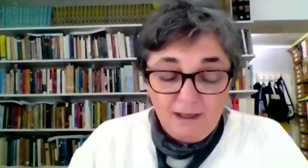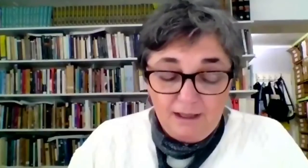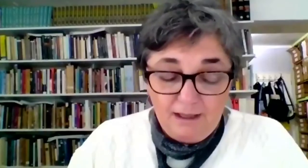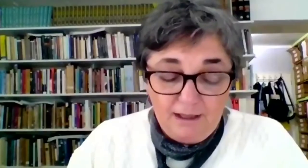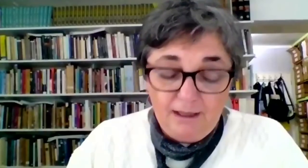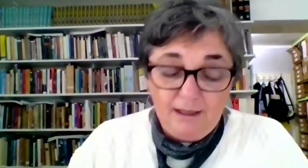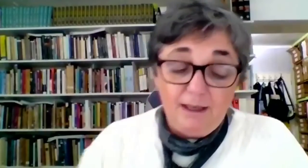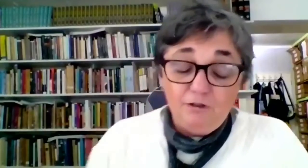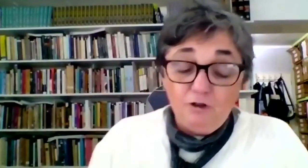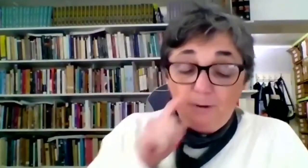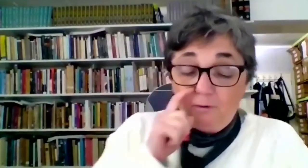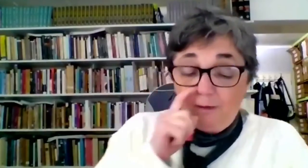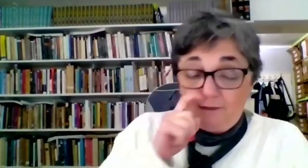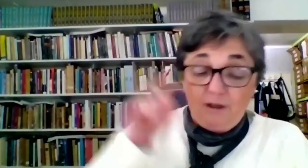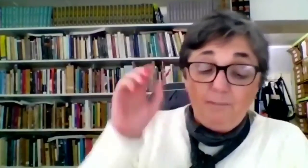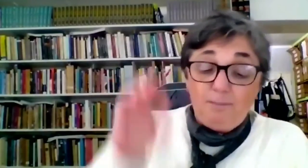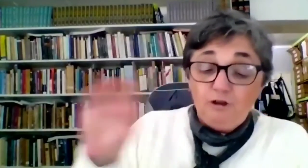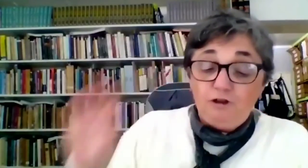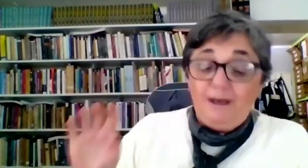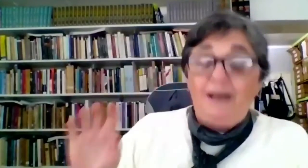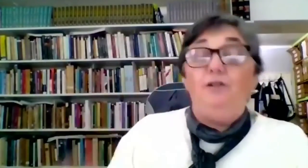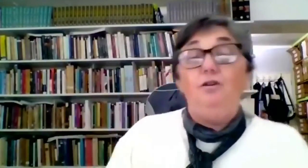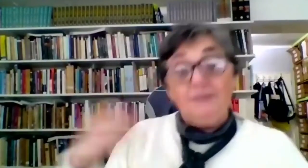and social control devices.